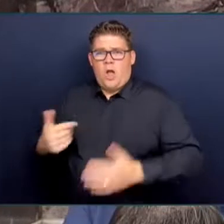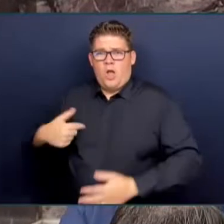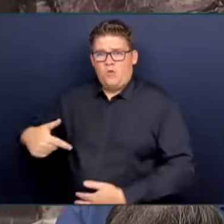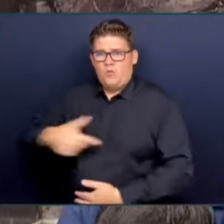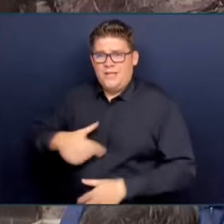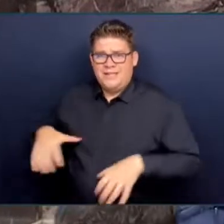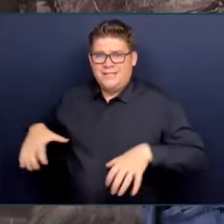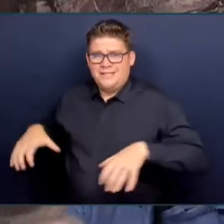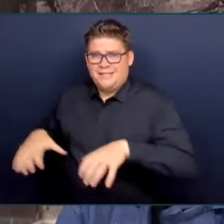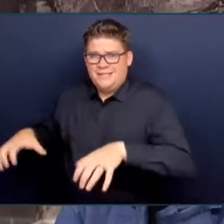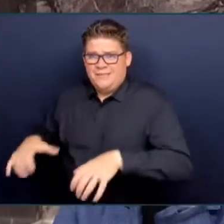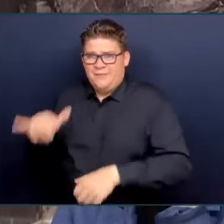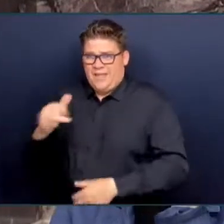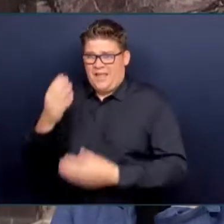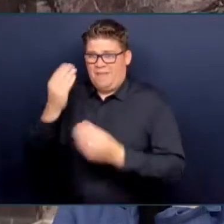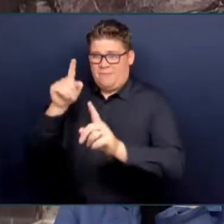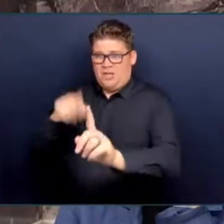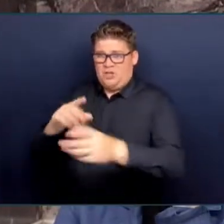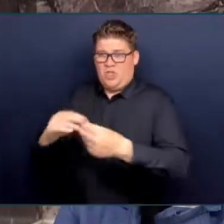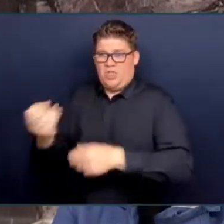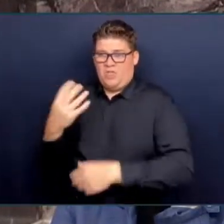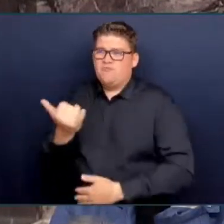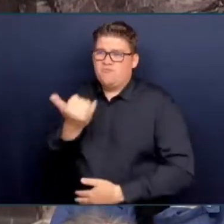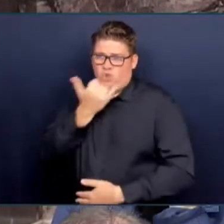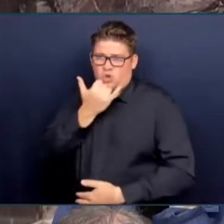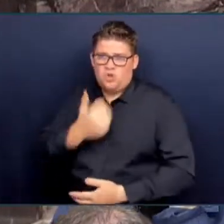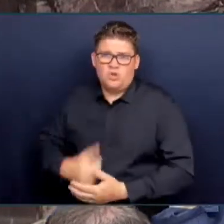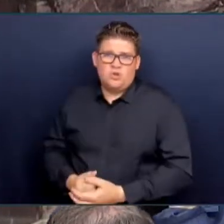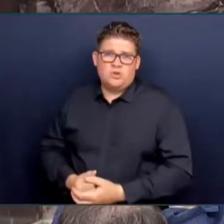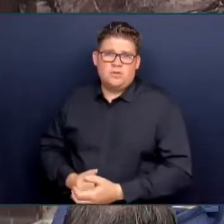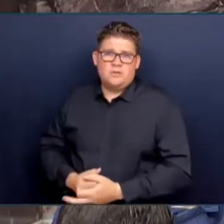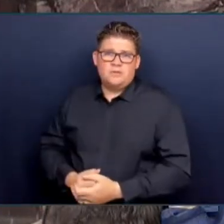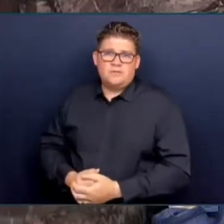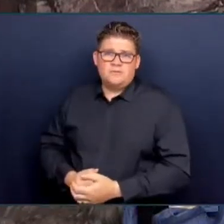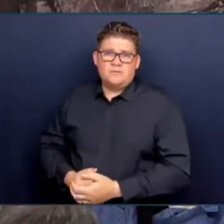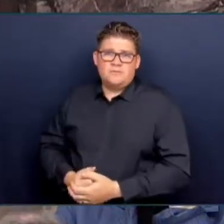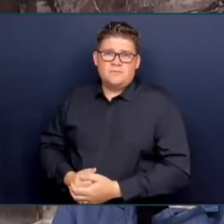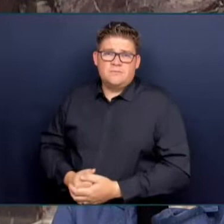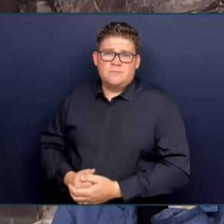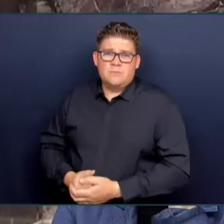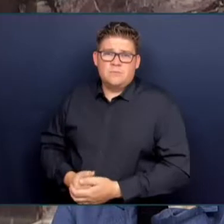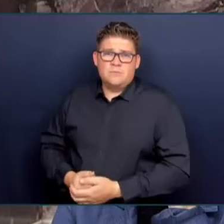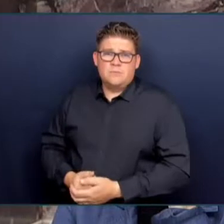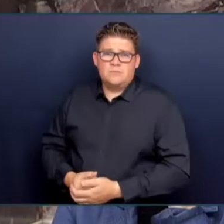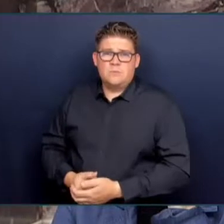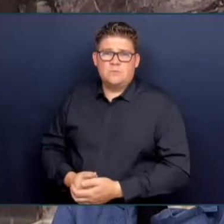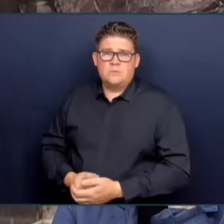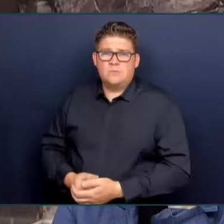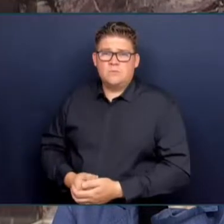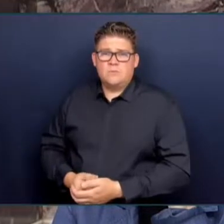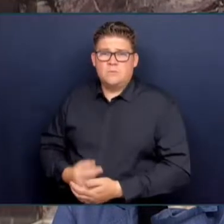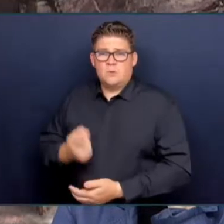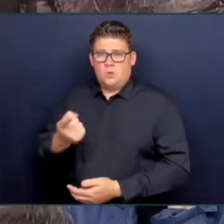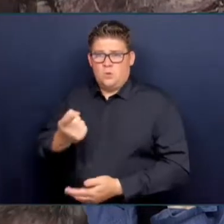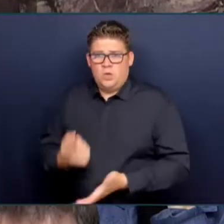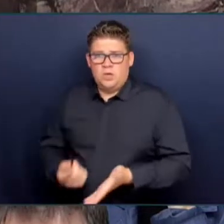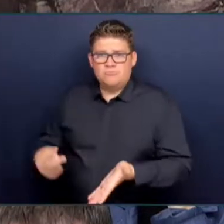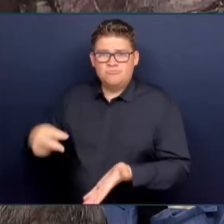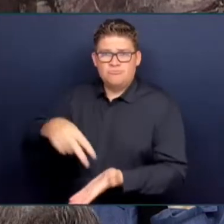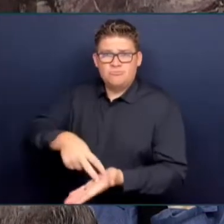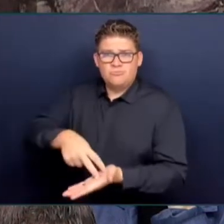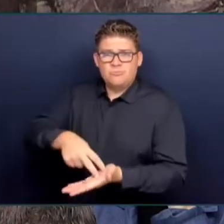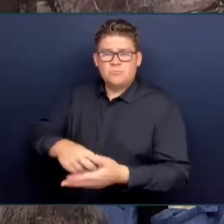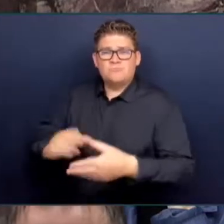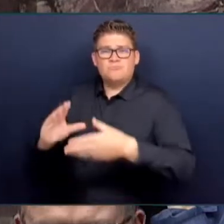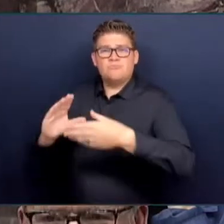And not only that, she had no hesitation to stand in this House and defend a retroactive pay increase for